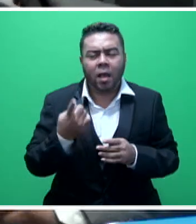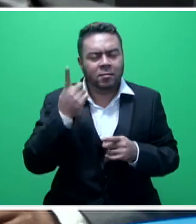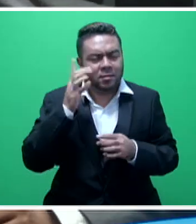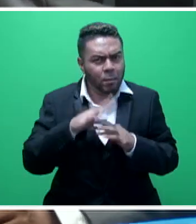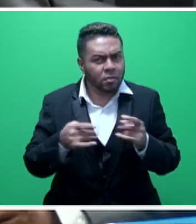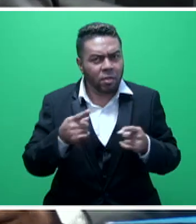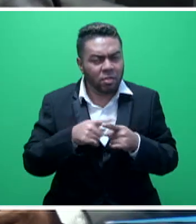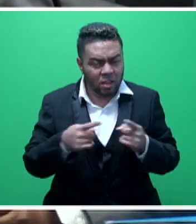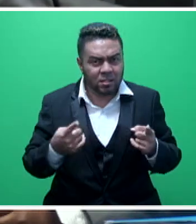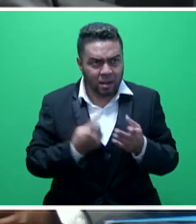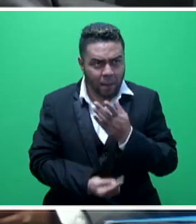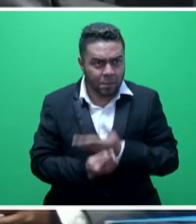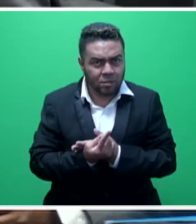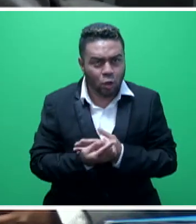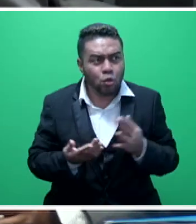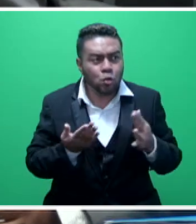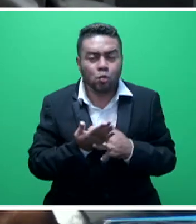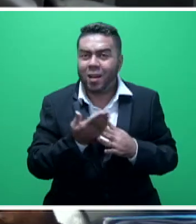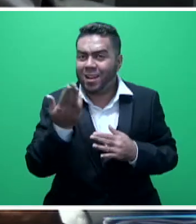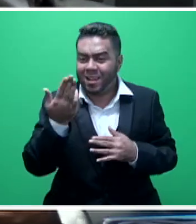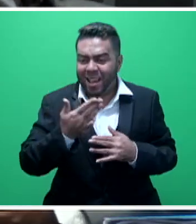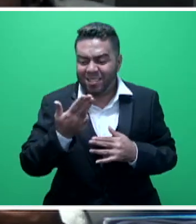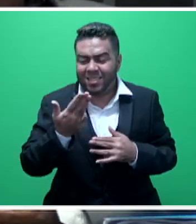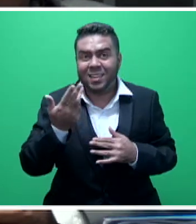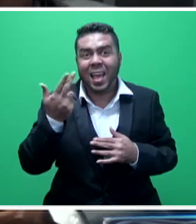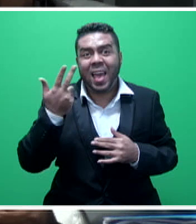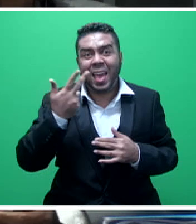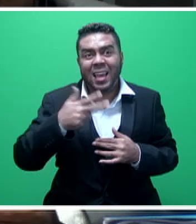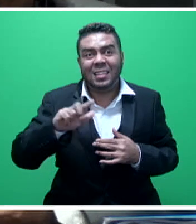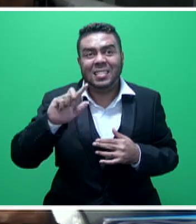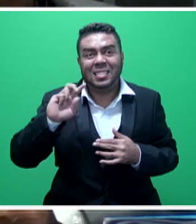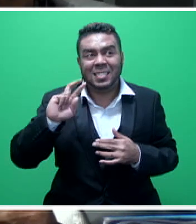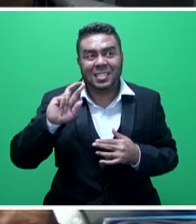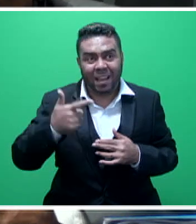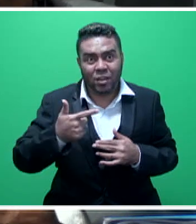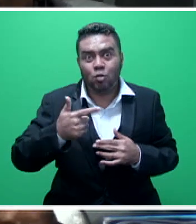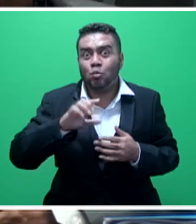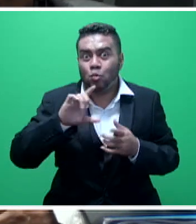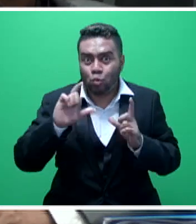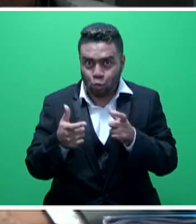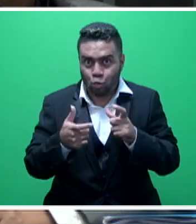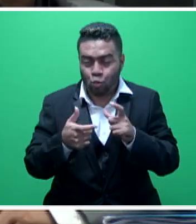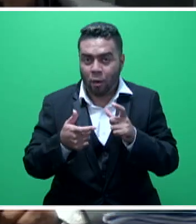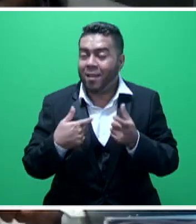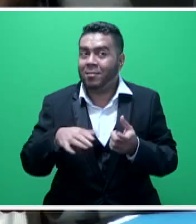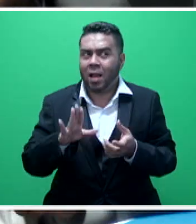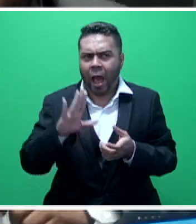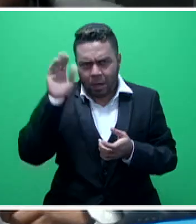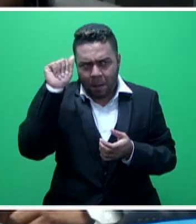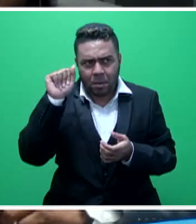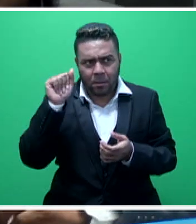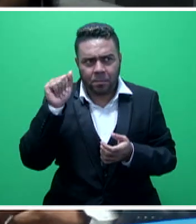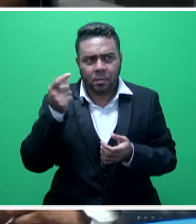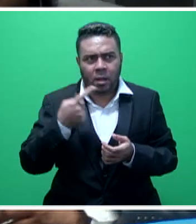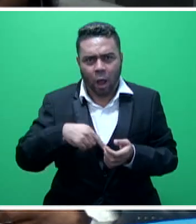the 1987 and the coup by the then leader of the opposition. I remember it very well because I